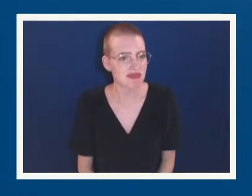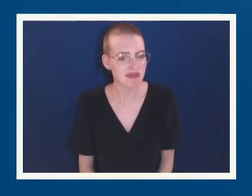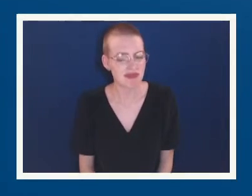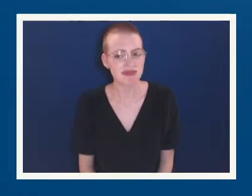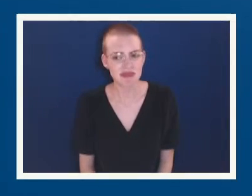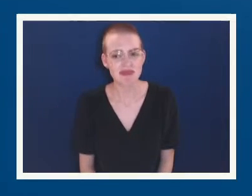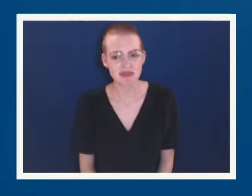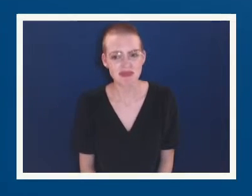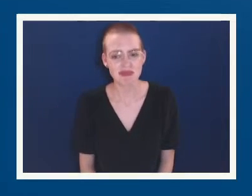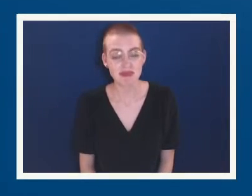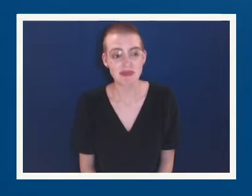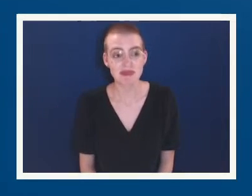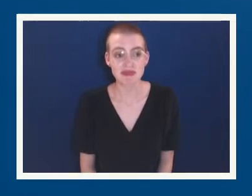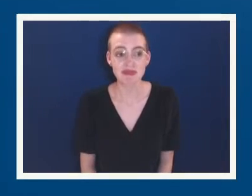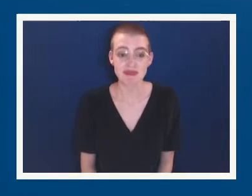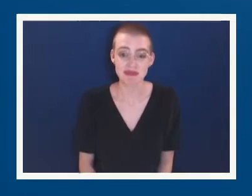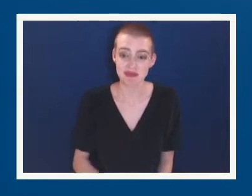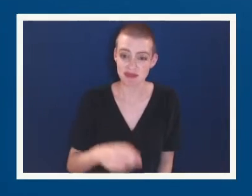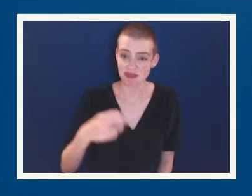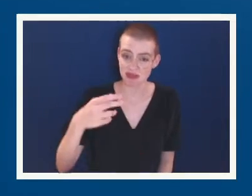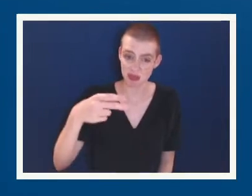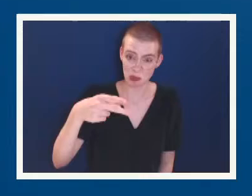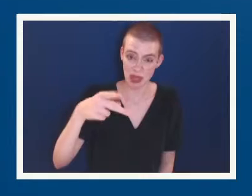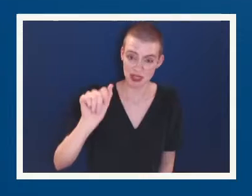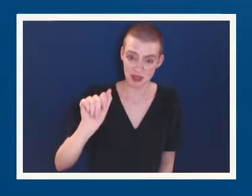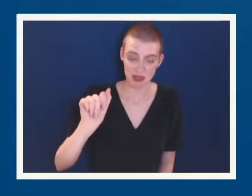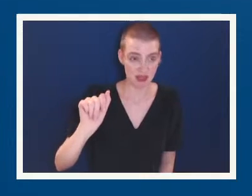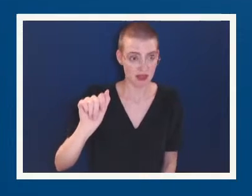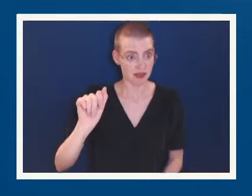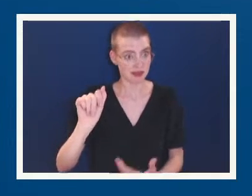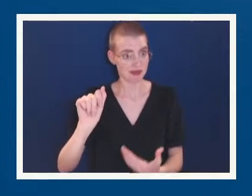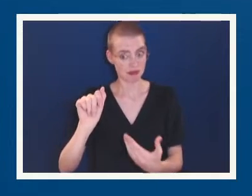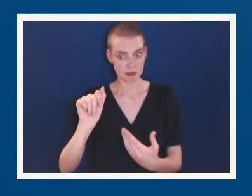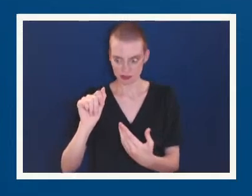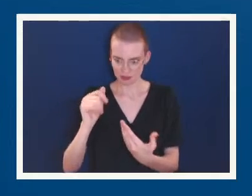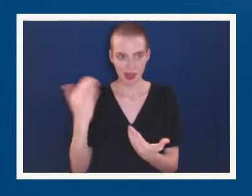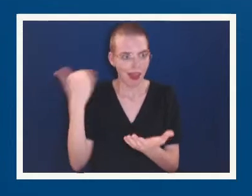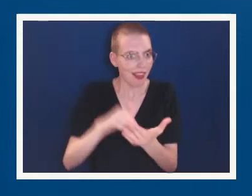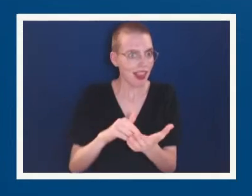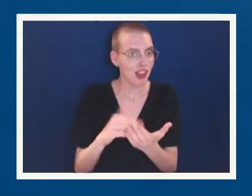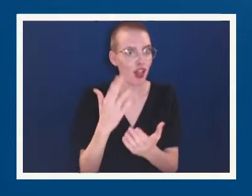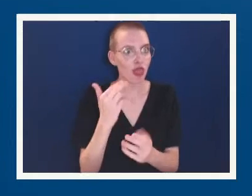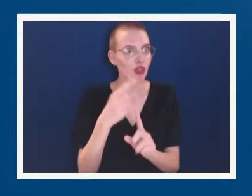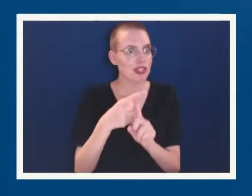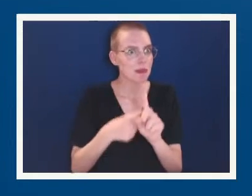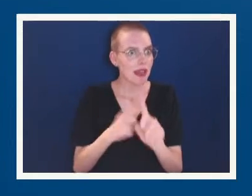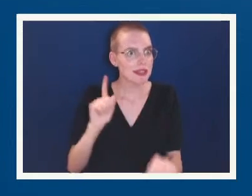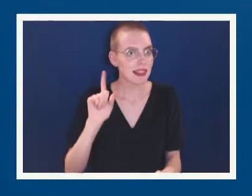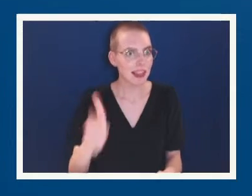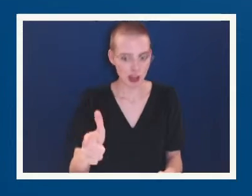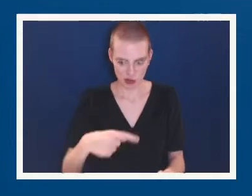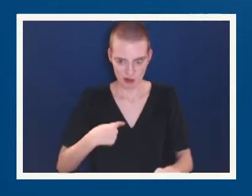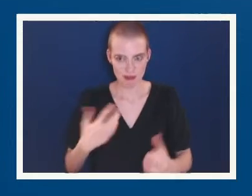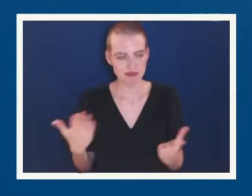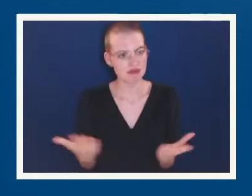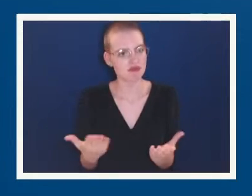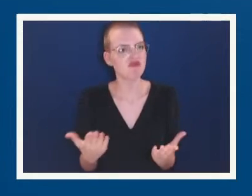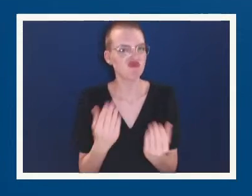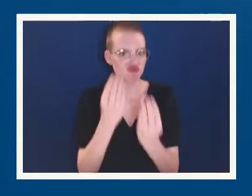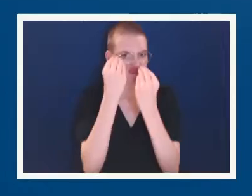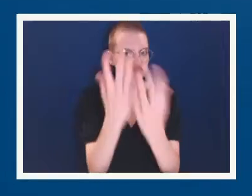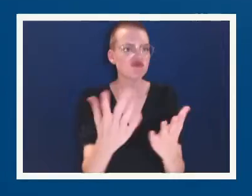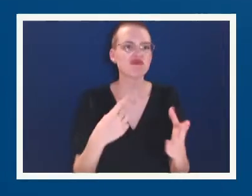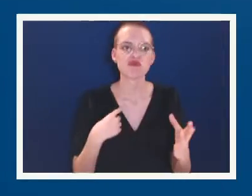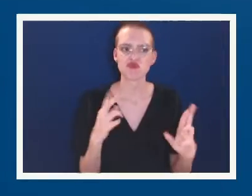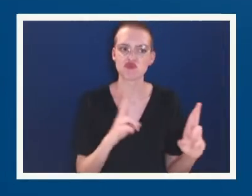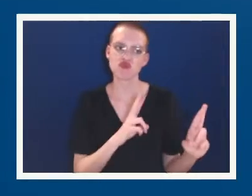So Pennsylvania, I come to you 13 months after we started to tell you I am prepared to do my part as the